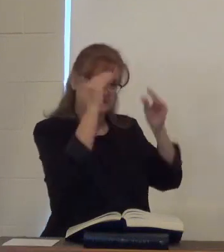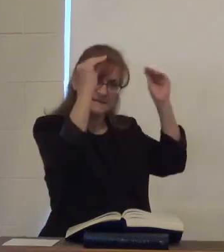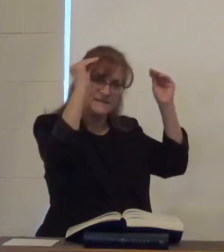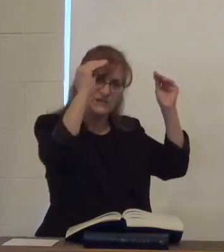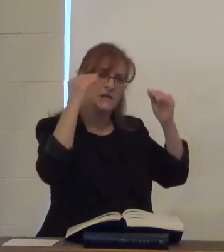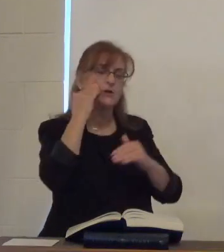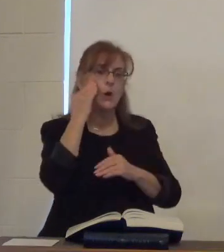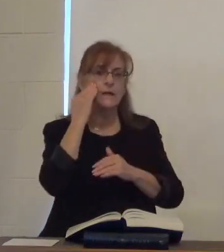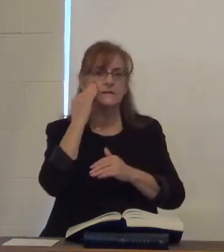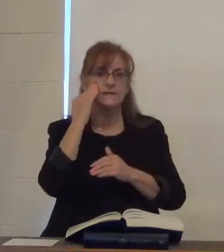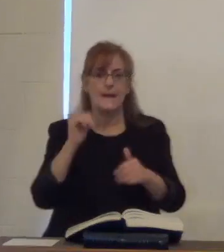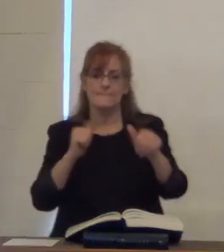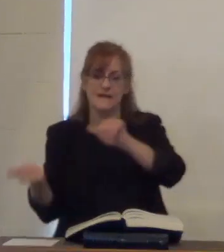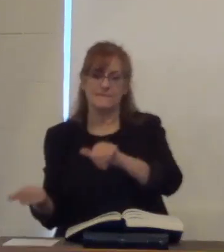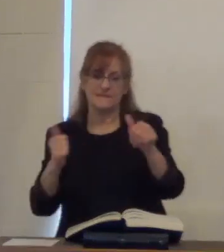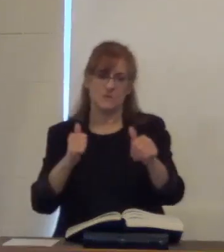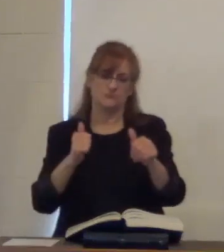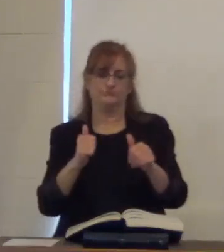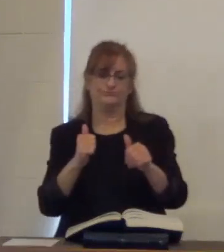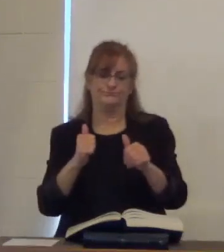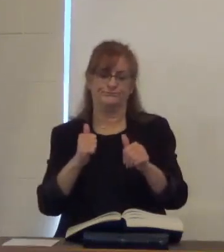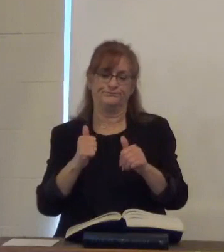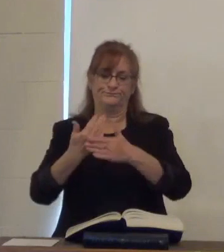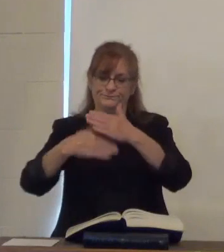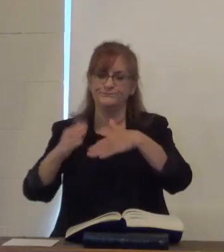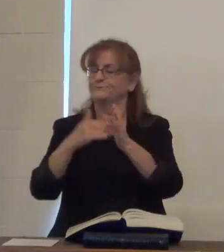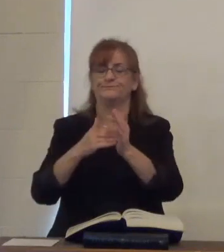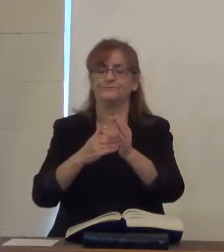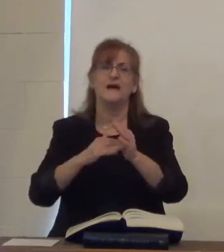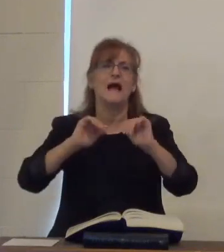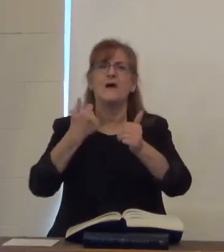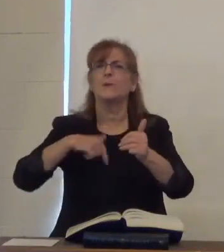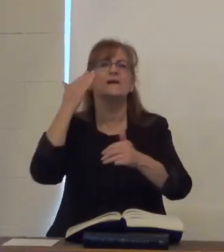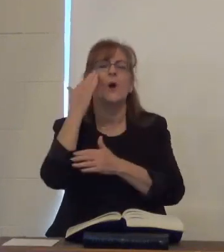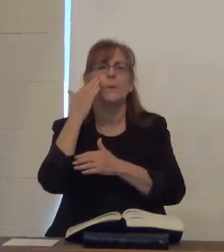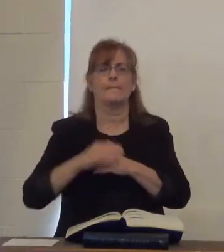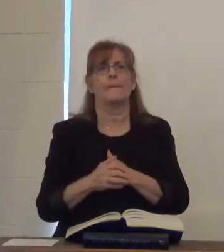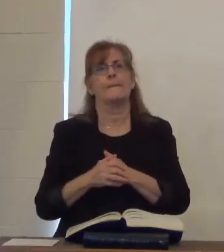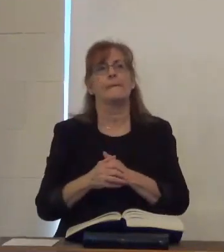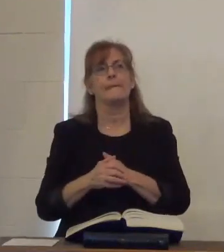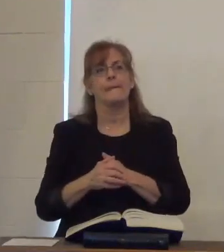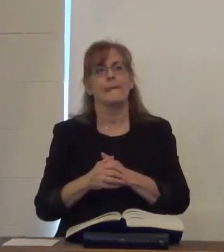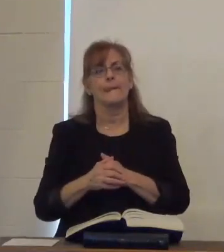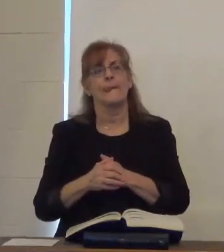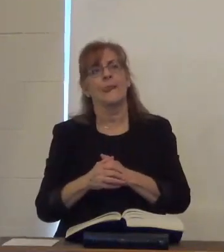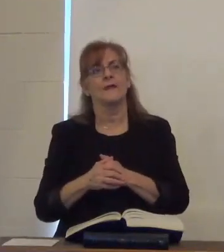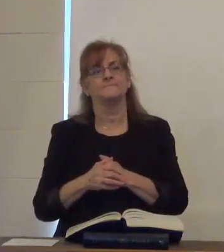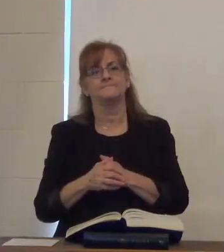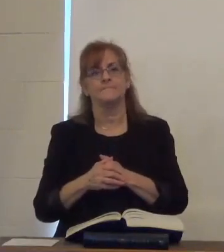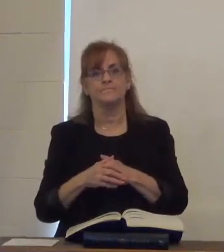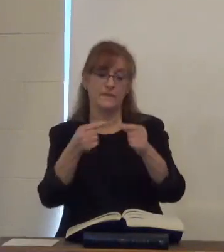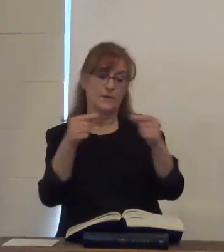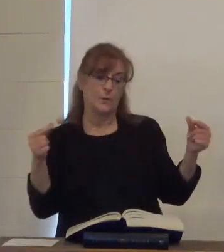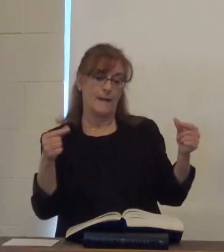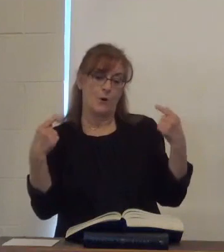as baptismal regeneration. Say, how do we know? Well, let me give you some points. The grammar